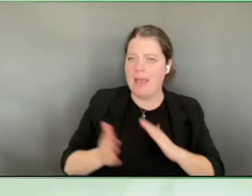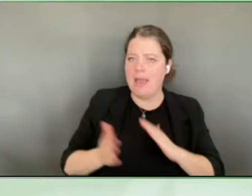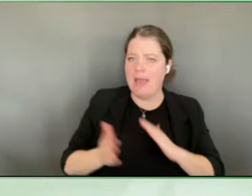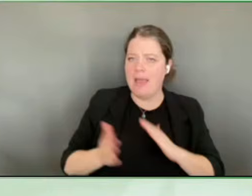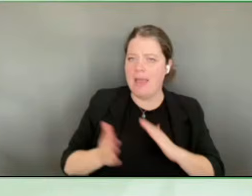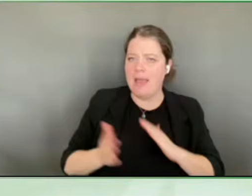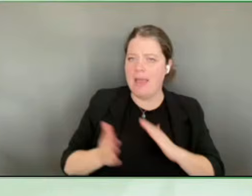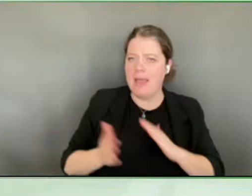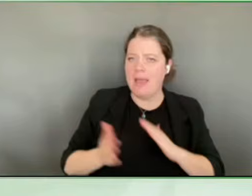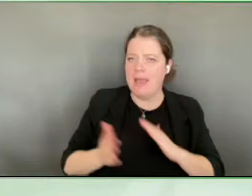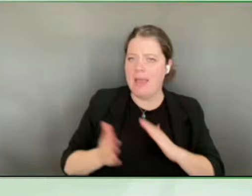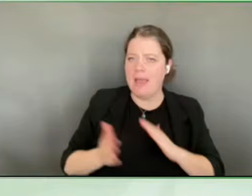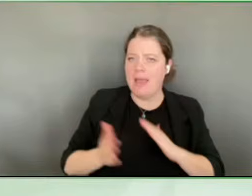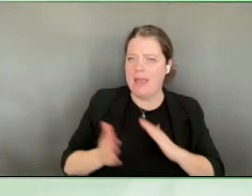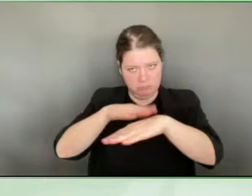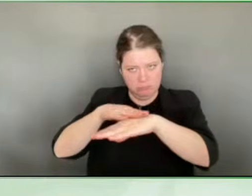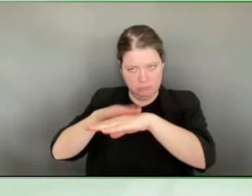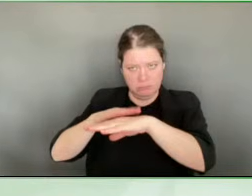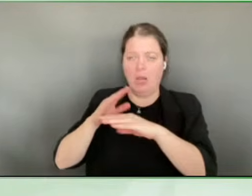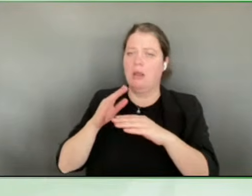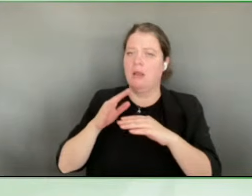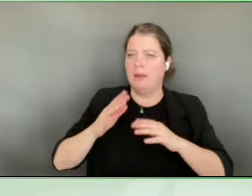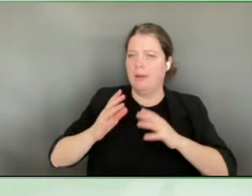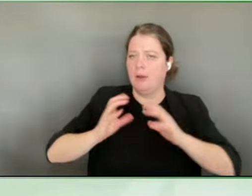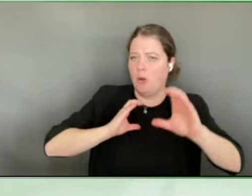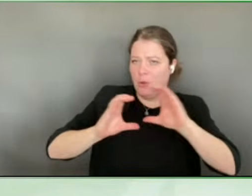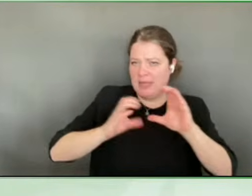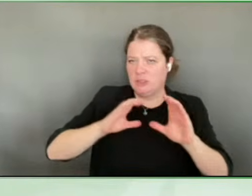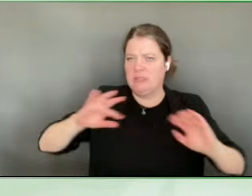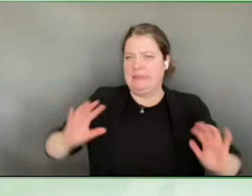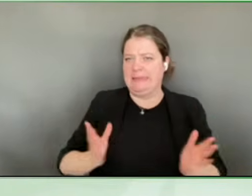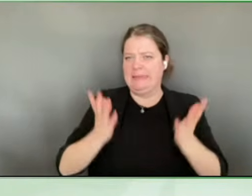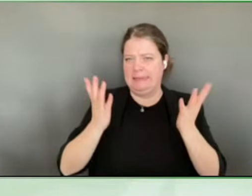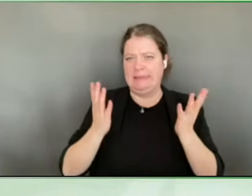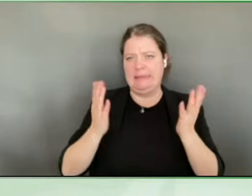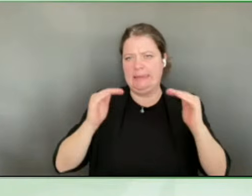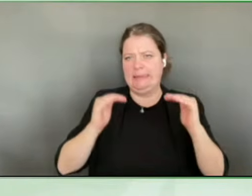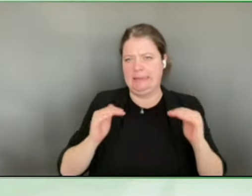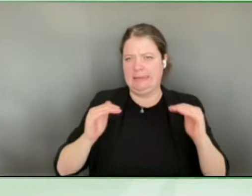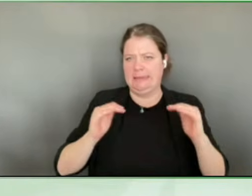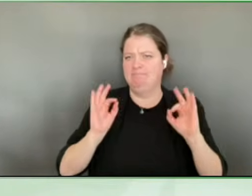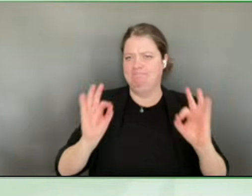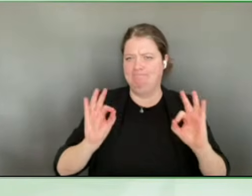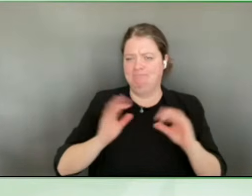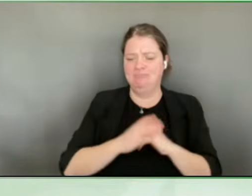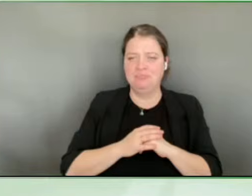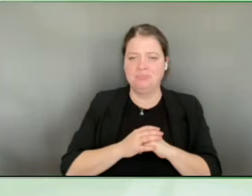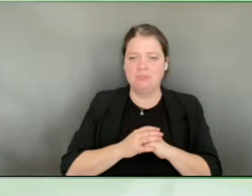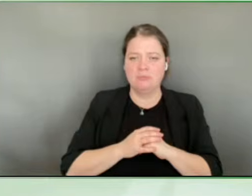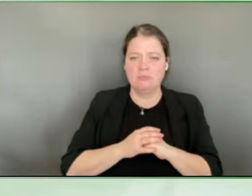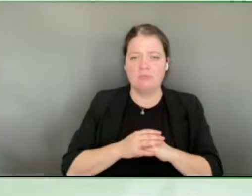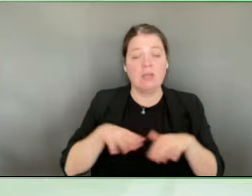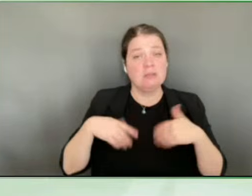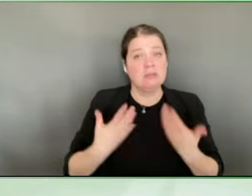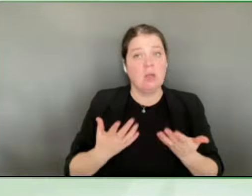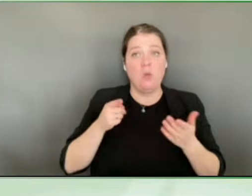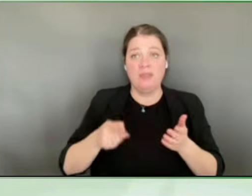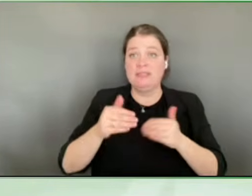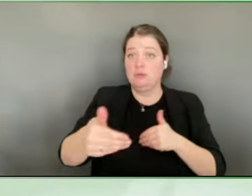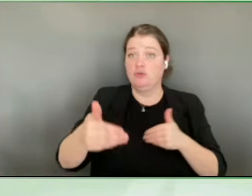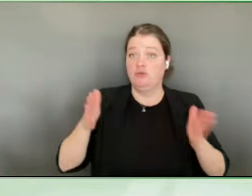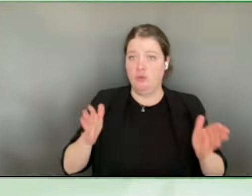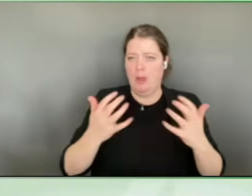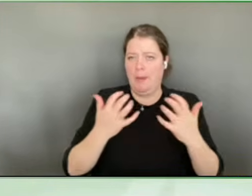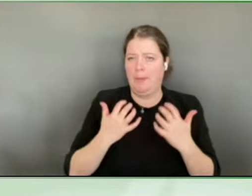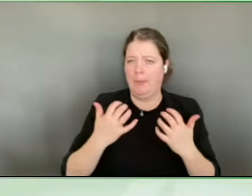that's not just when we go into one of the sessions here in a big room and listen to people speak. It's when we're having a coffee.